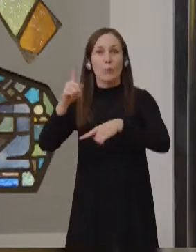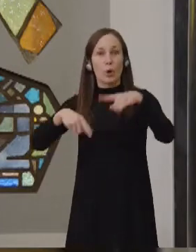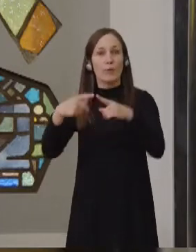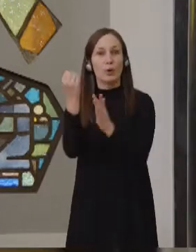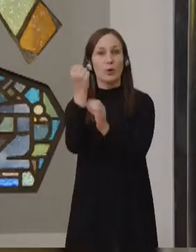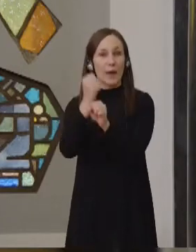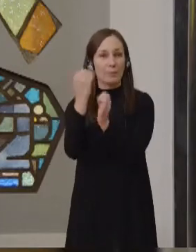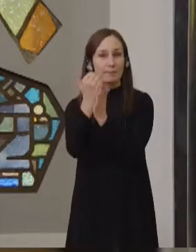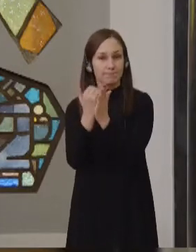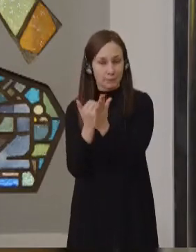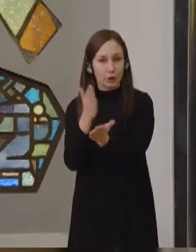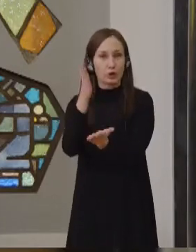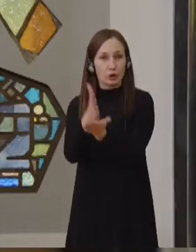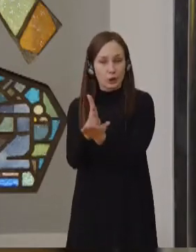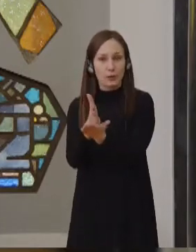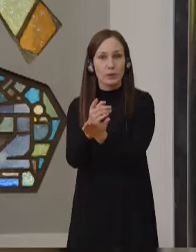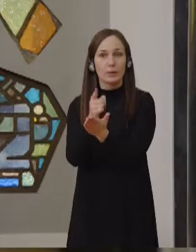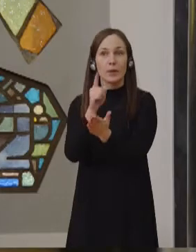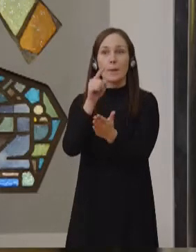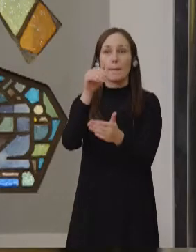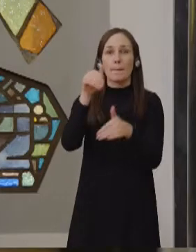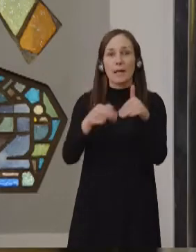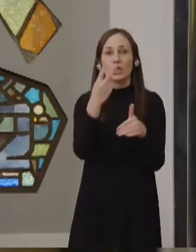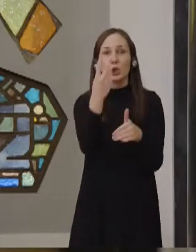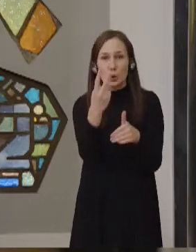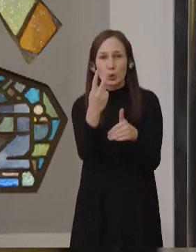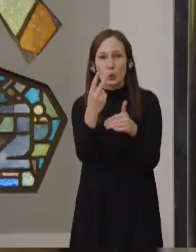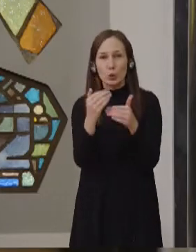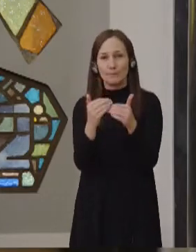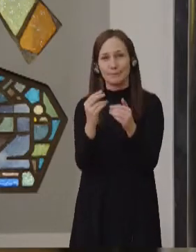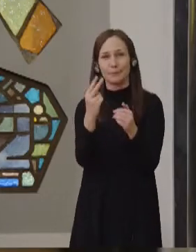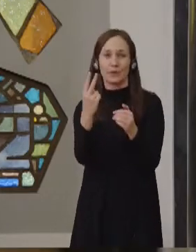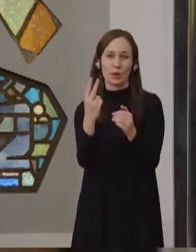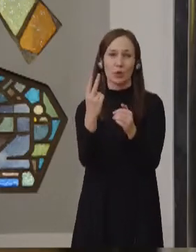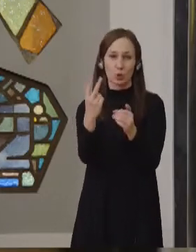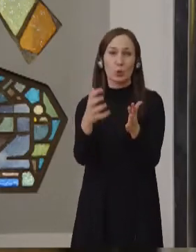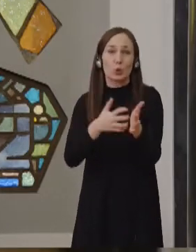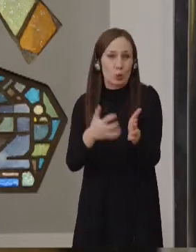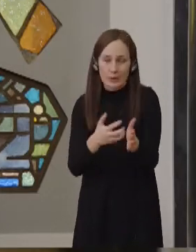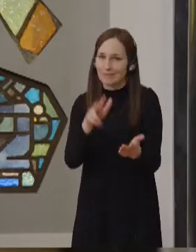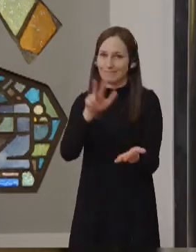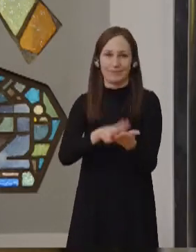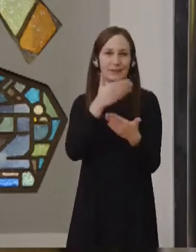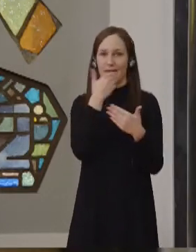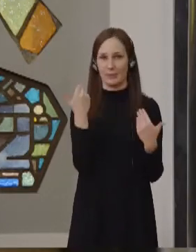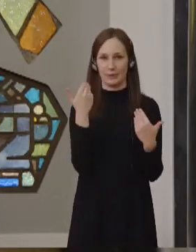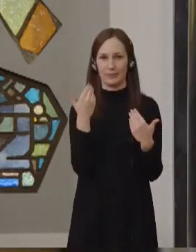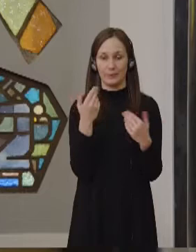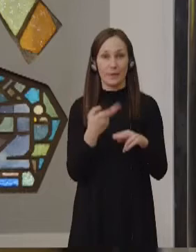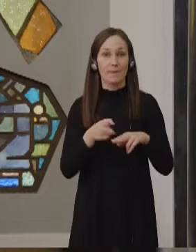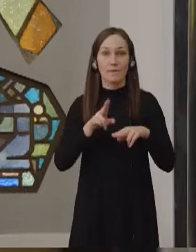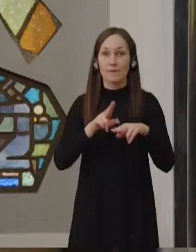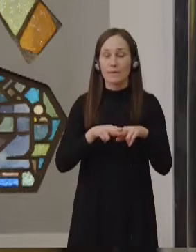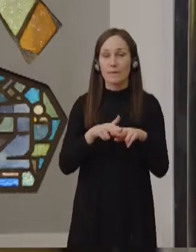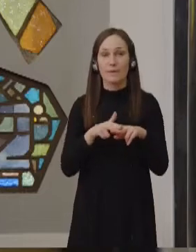the parliament, and it visgi has been vos included tik in 2 the balsų skirtumų jis agenda. nebuvo Unfortunately, priimtas. it has been adopted. It Ir has kol not kas been adopted, nelabai yra